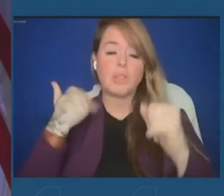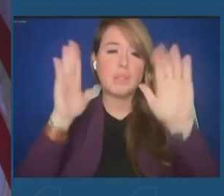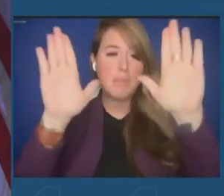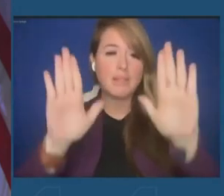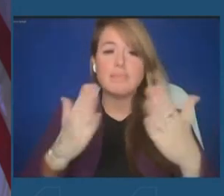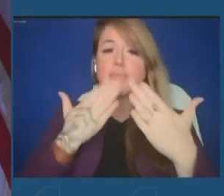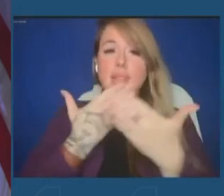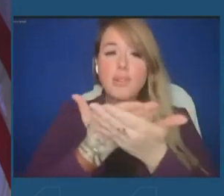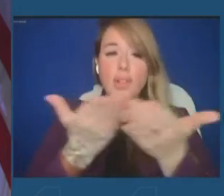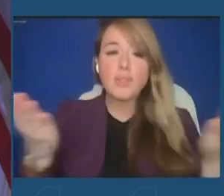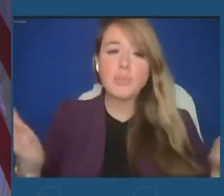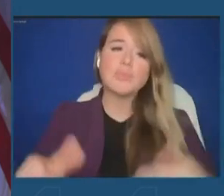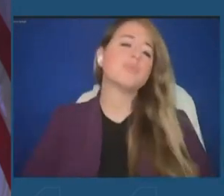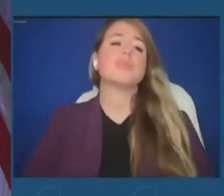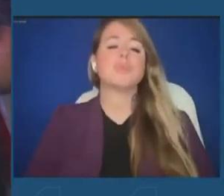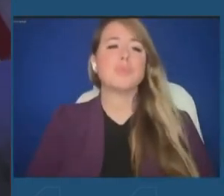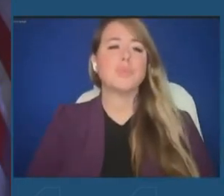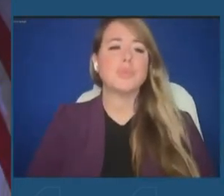all.